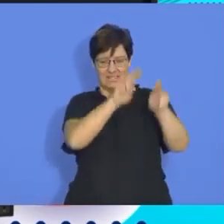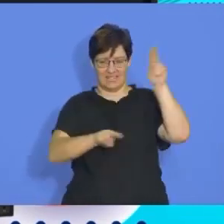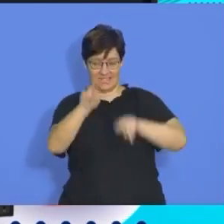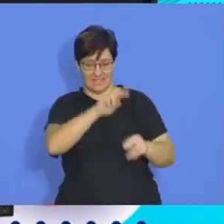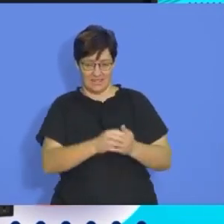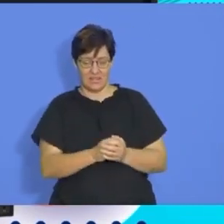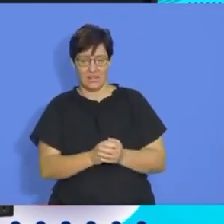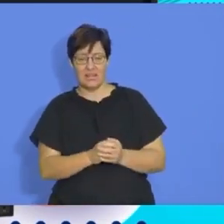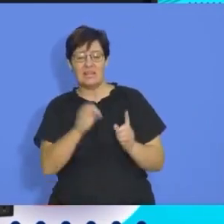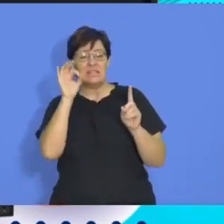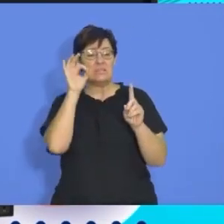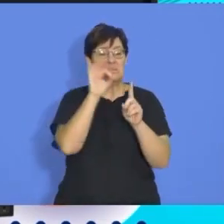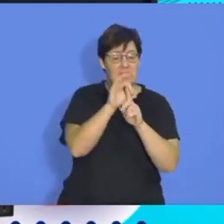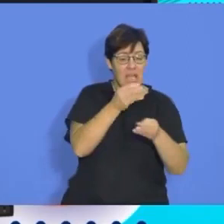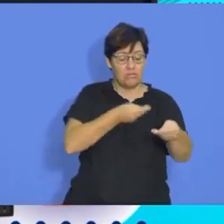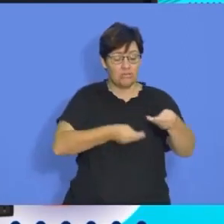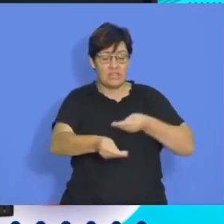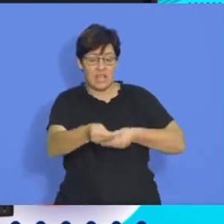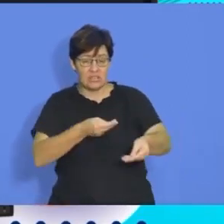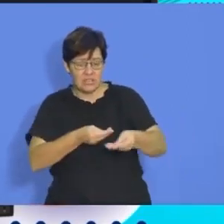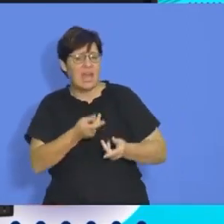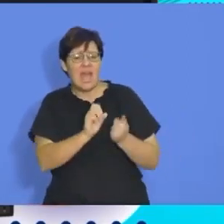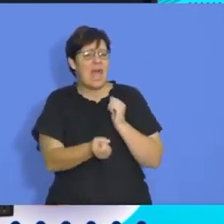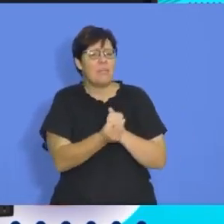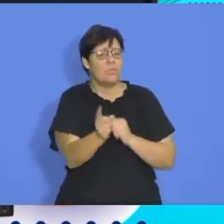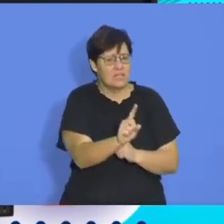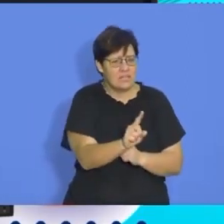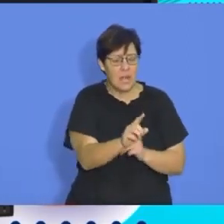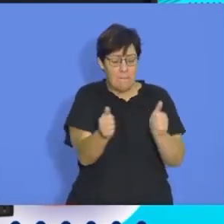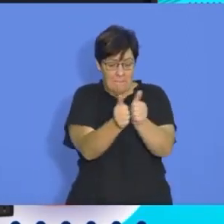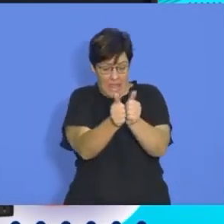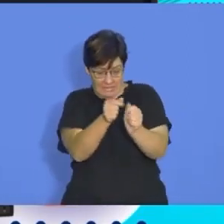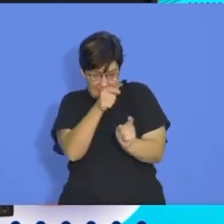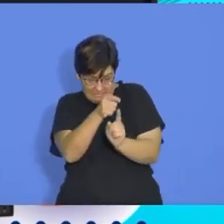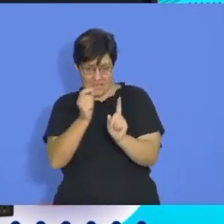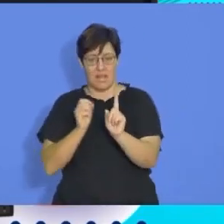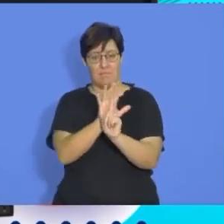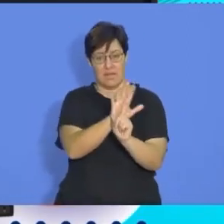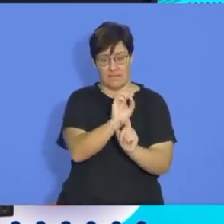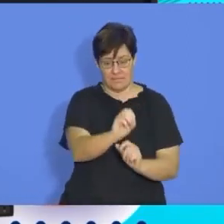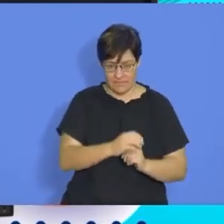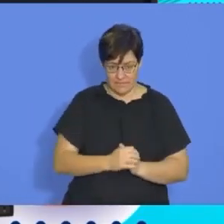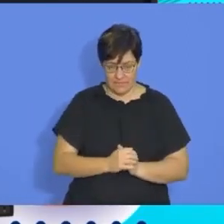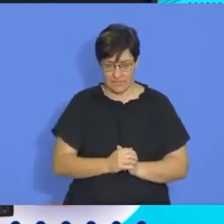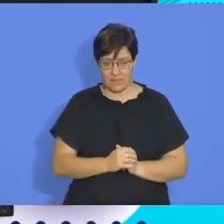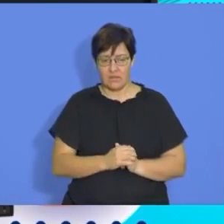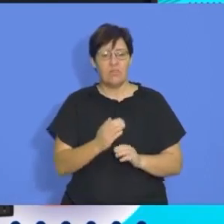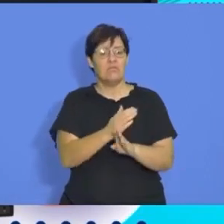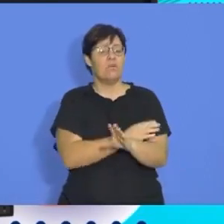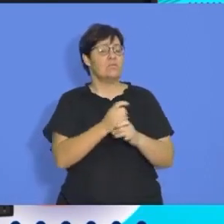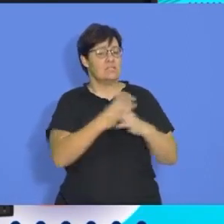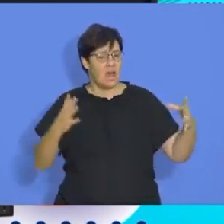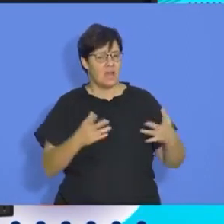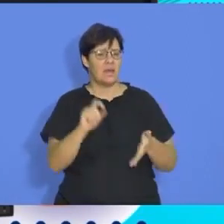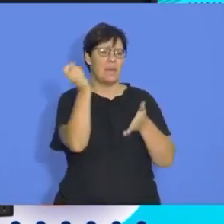on unique transactions that obviously affect partnerships. Now, before we get started, make sure you've